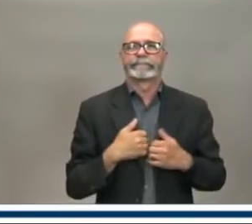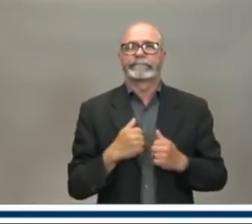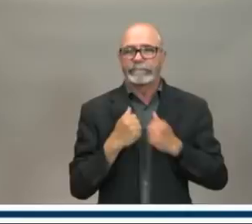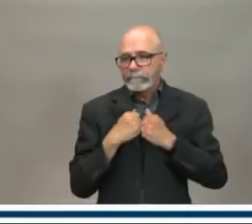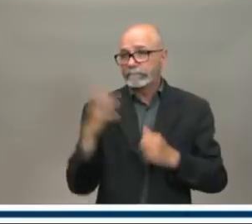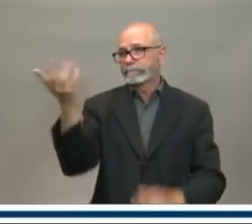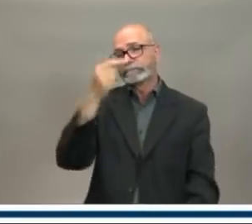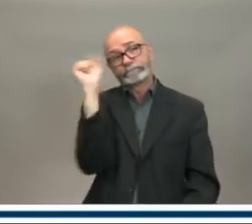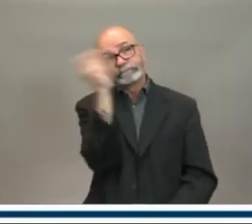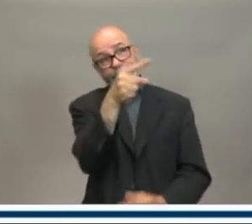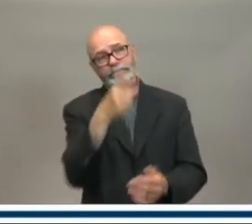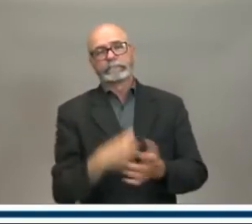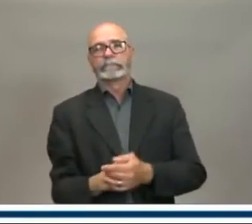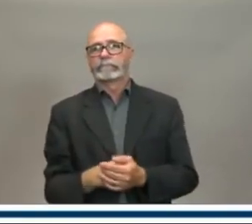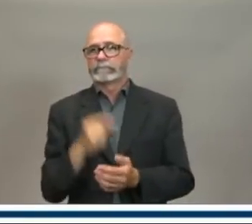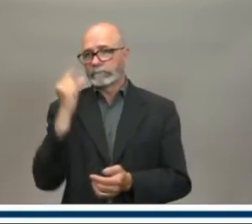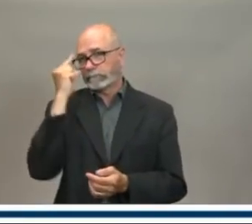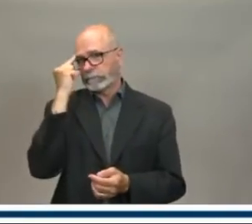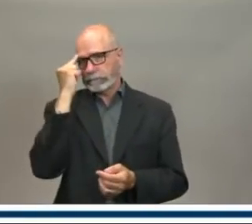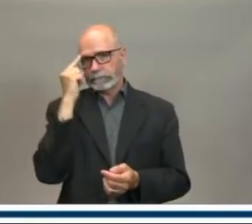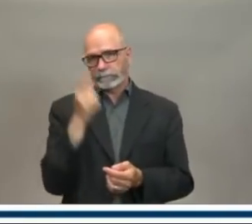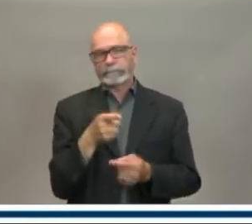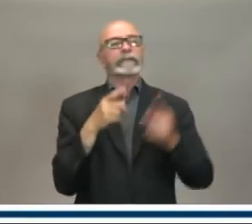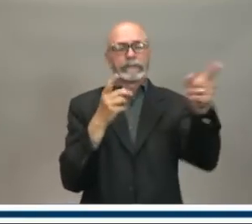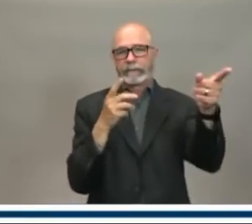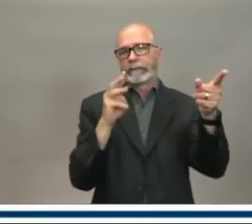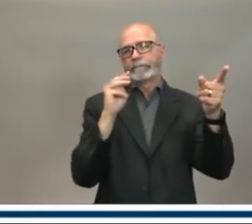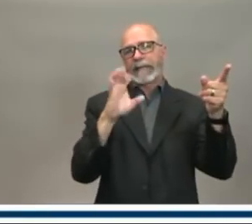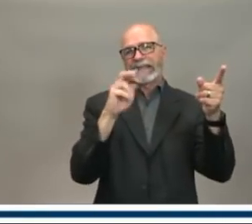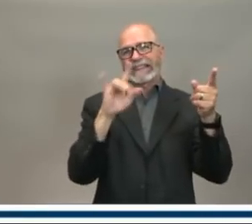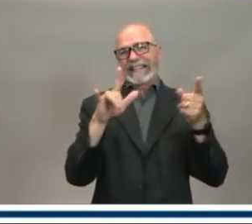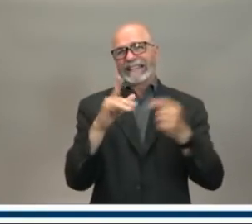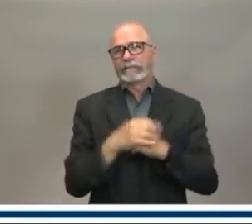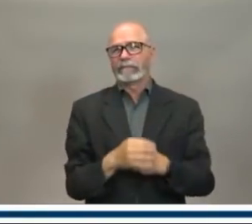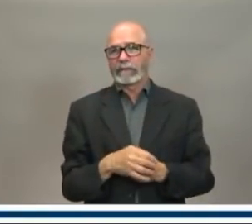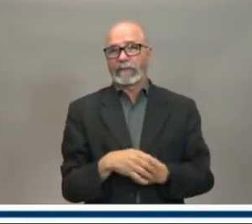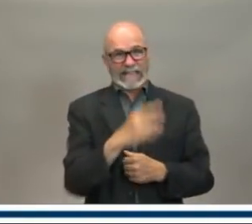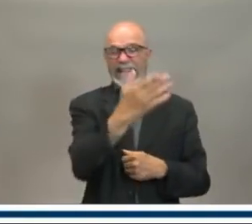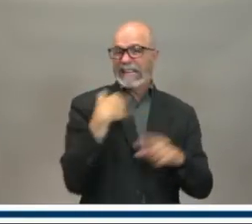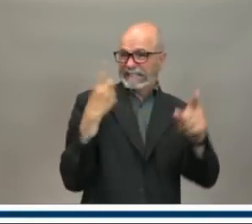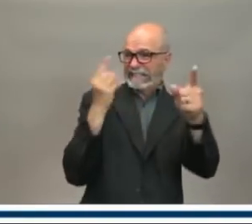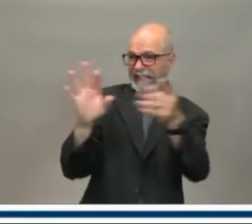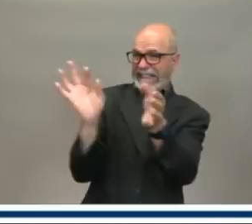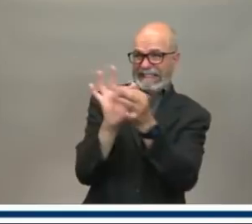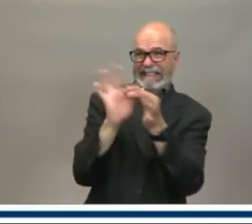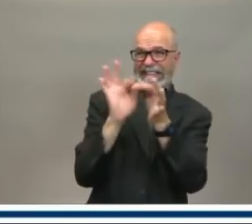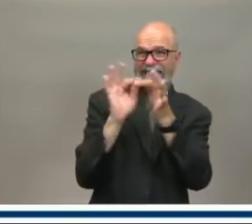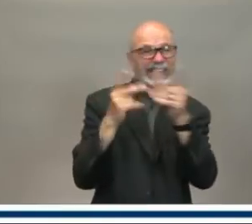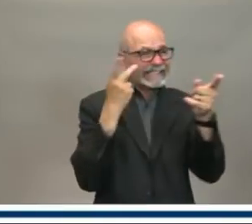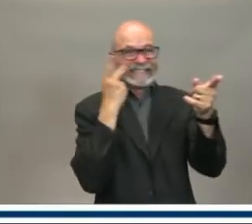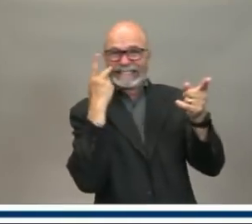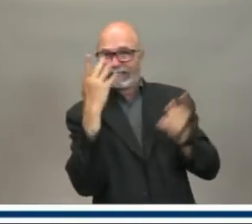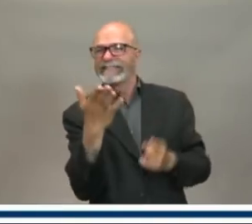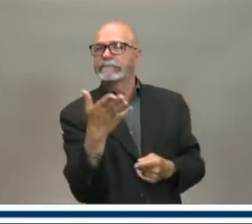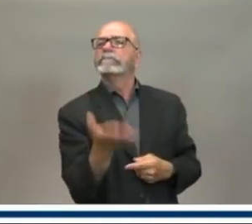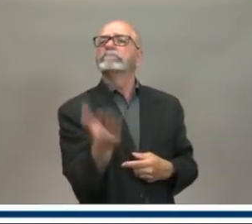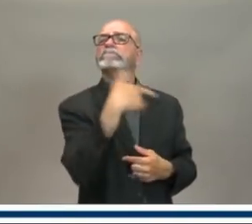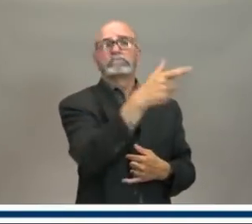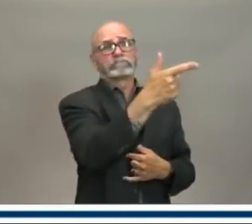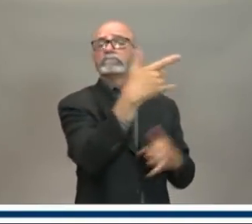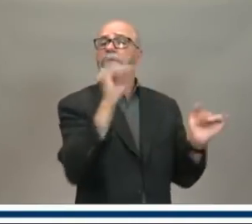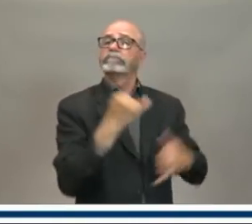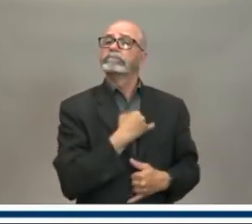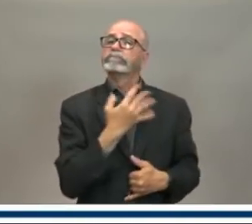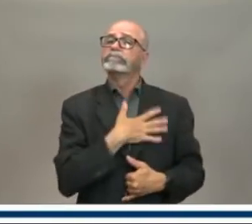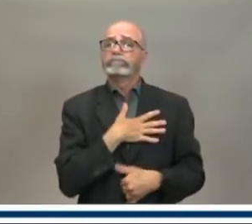Yeah, thank you. Premier, in light of what Dr. Strang just said, I wonder, as you're having conversations with the Prime Minister about what will or